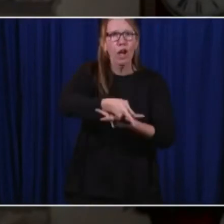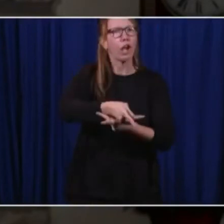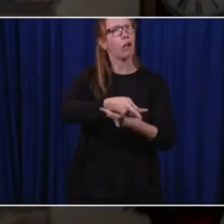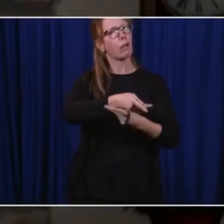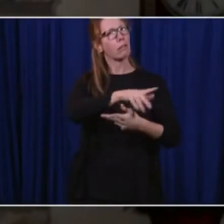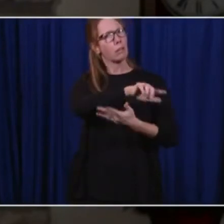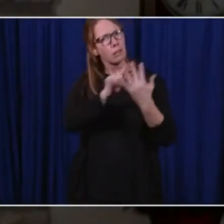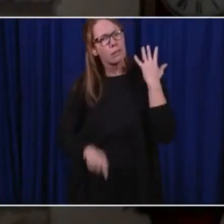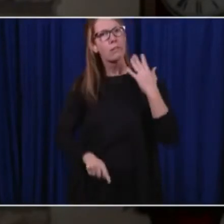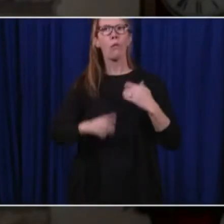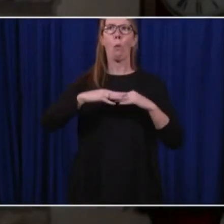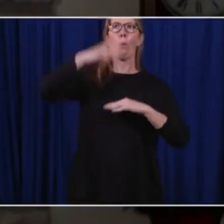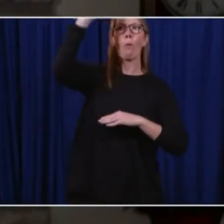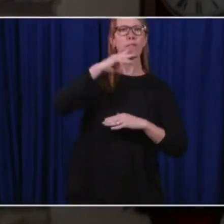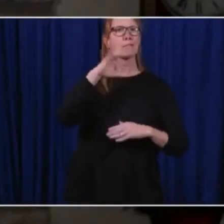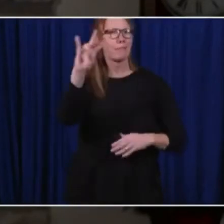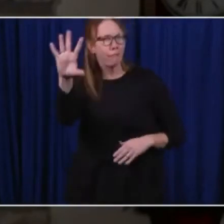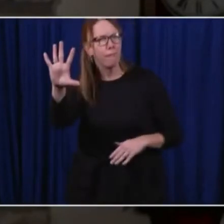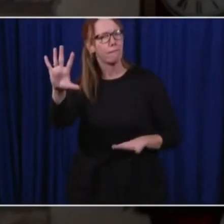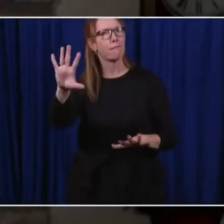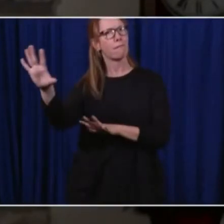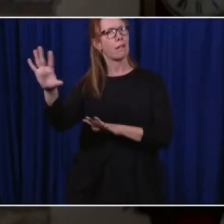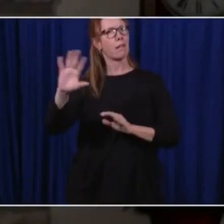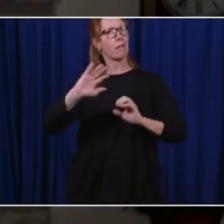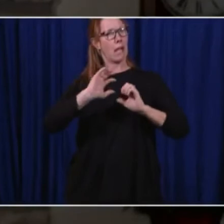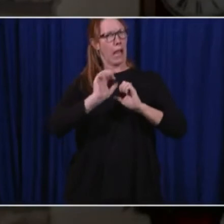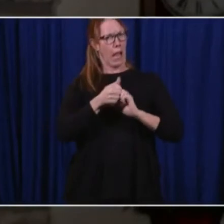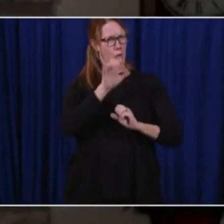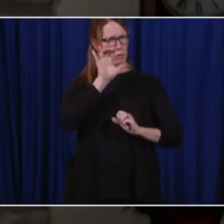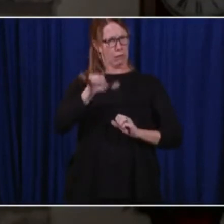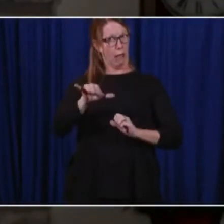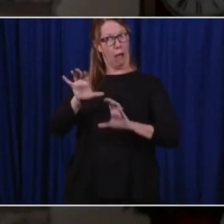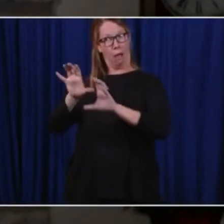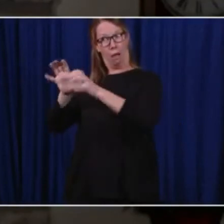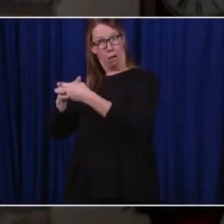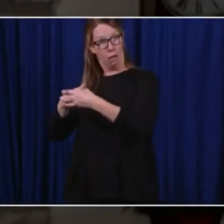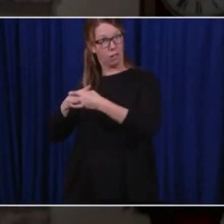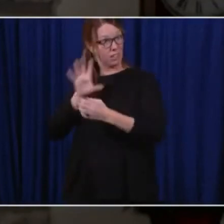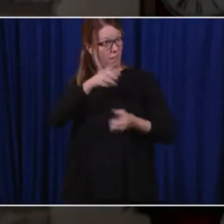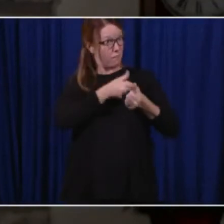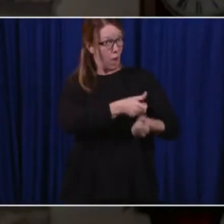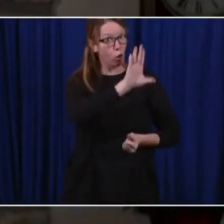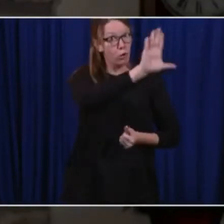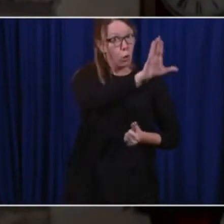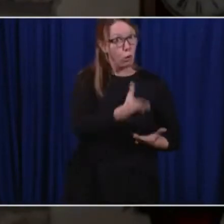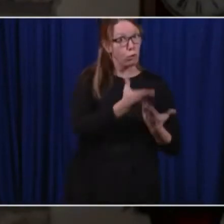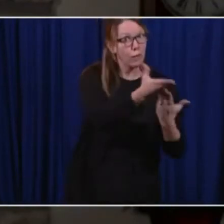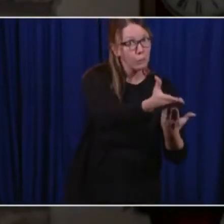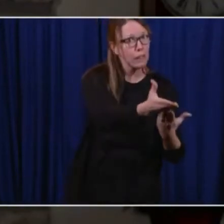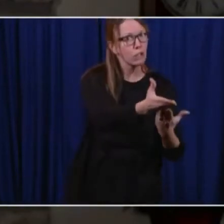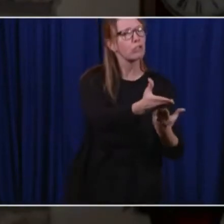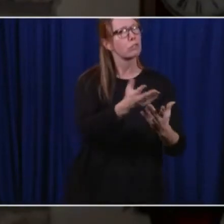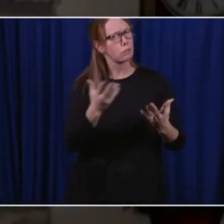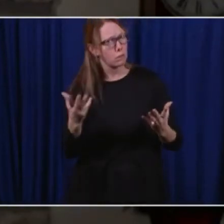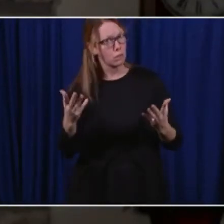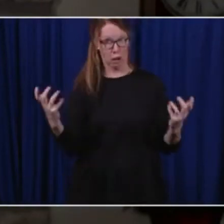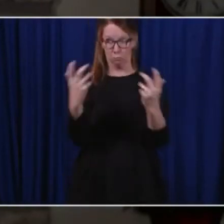age 75 and older. How does that square with your recommendations and thoughts at this point? When will you